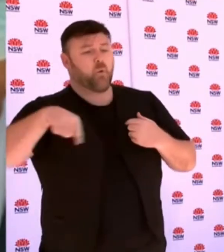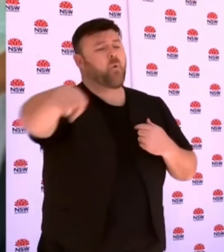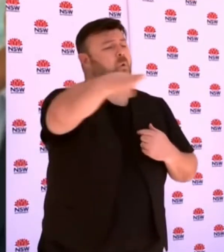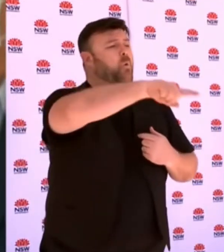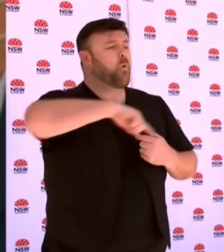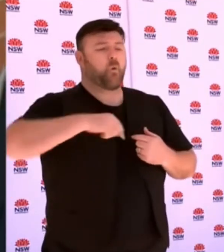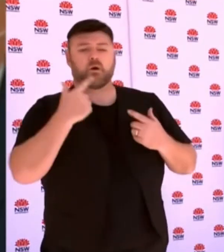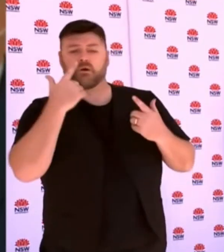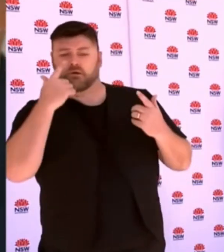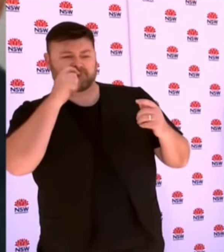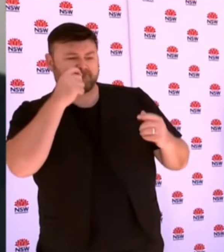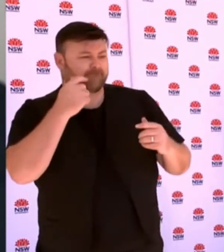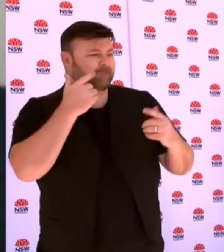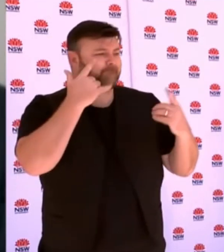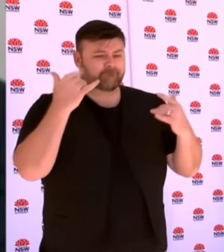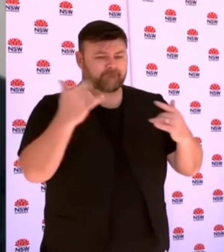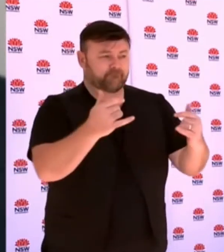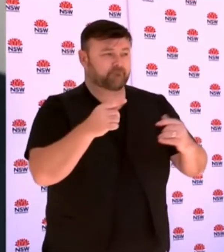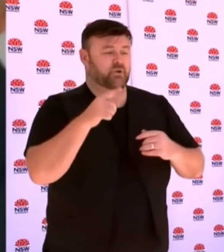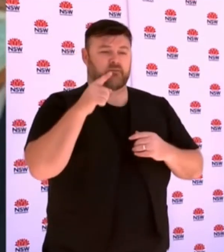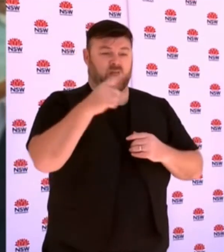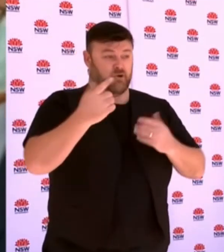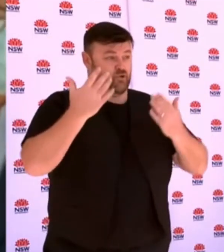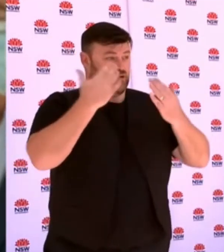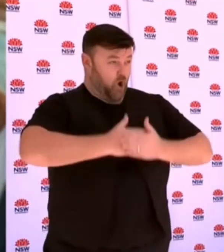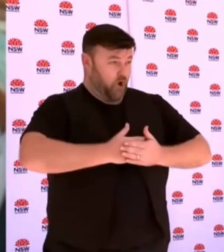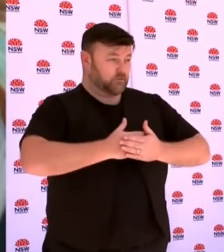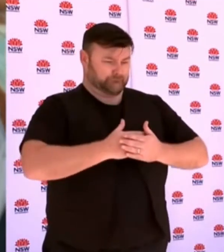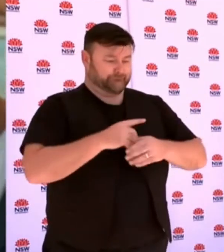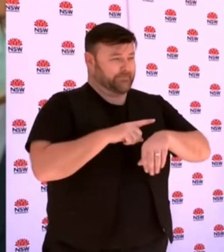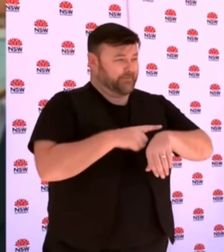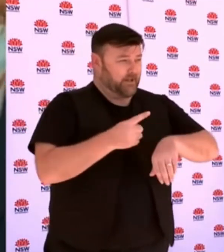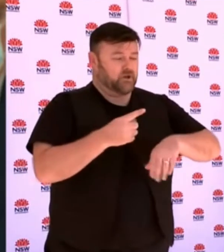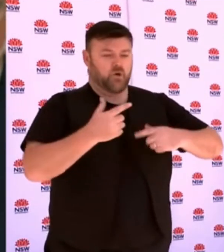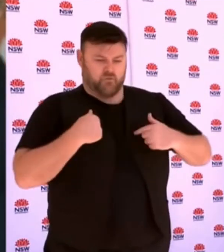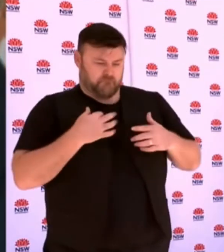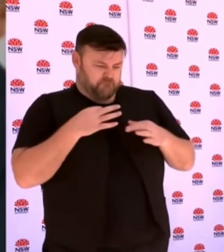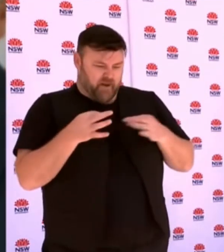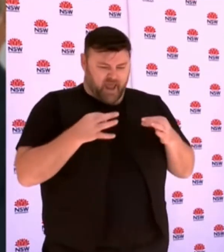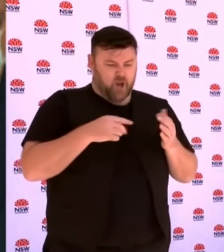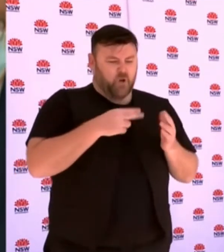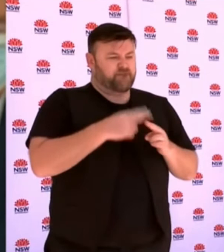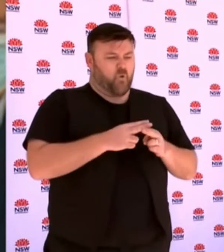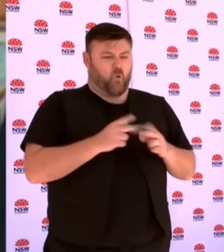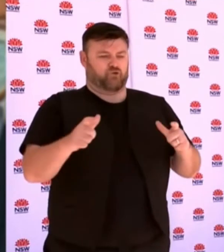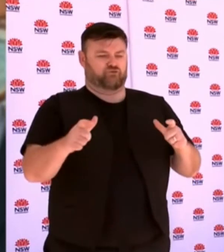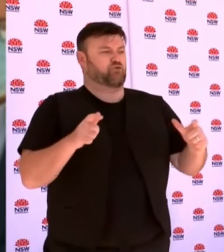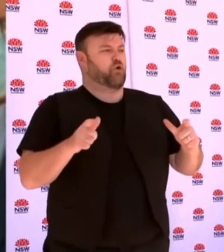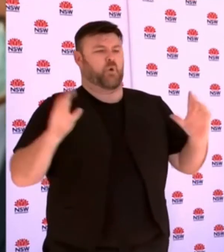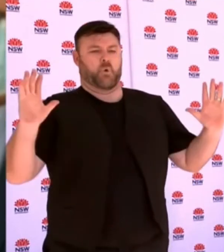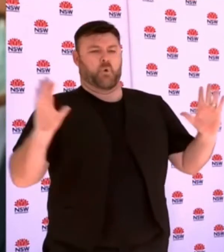hours a comprehensive plan for controlling this exposure was put in